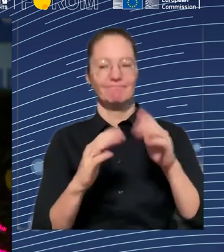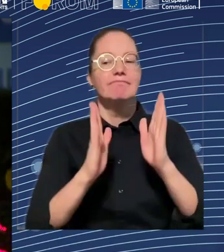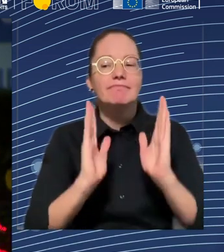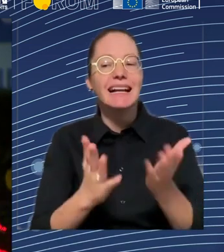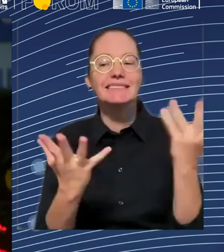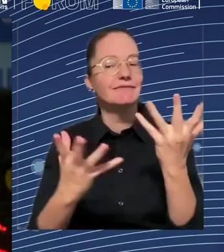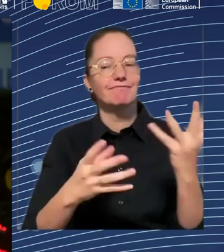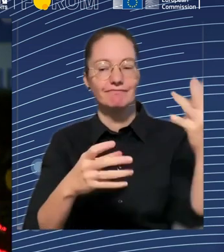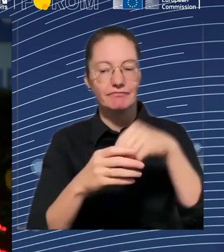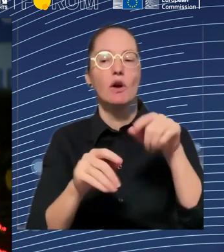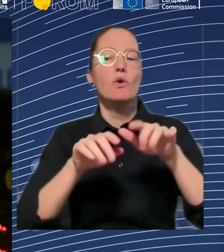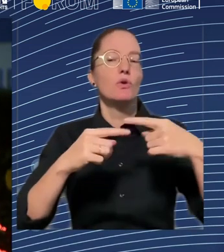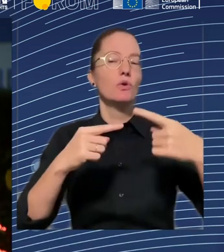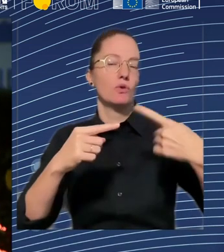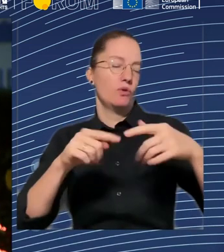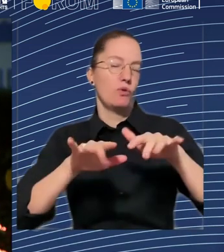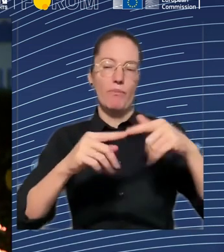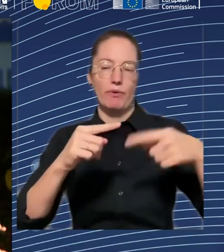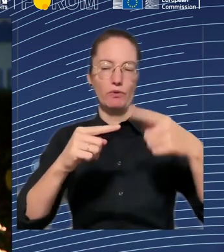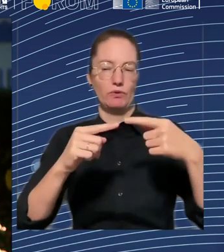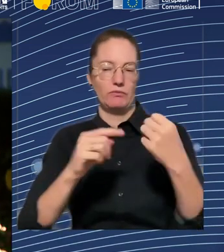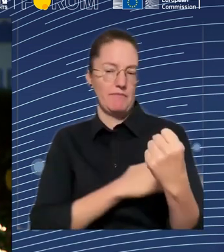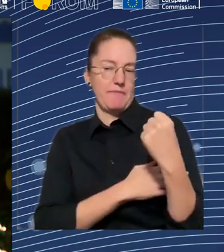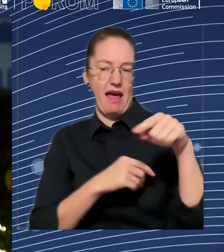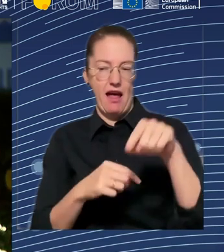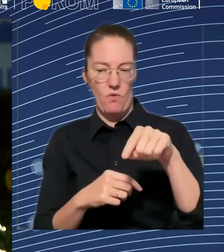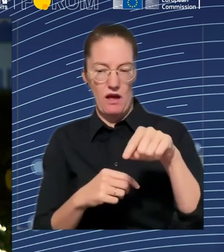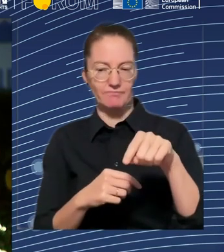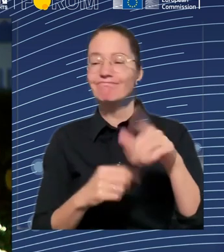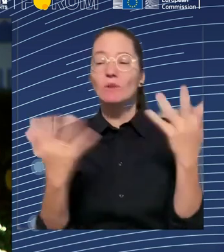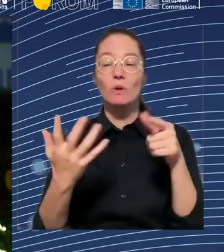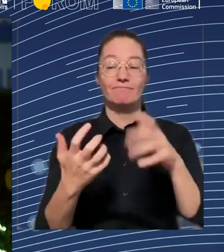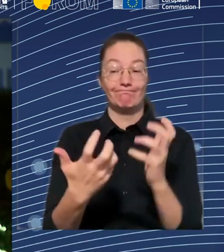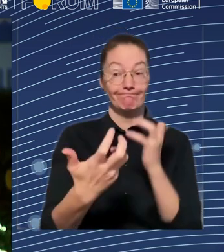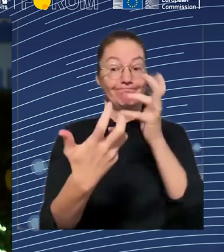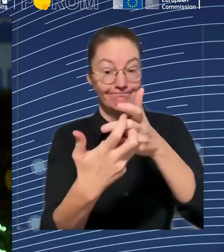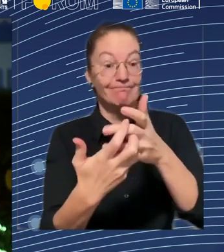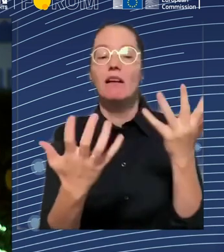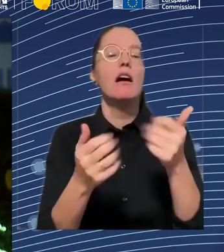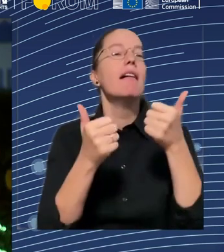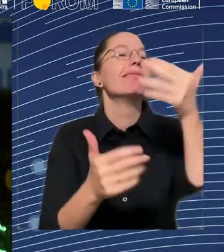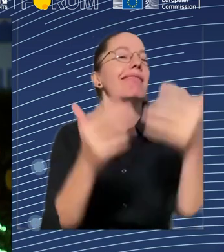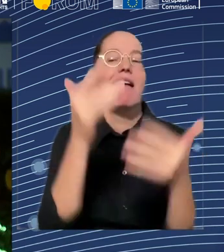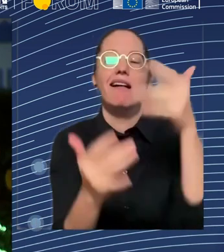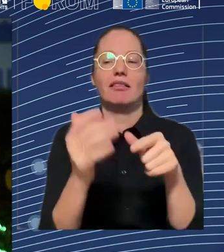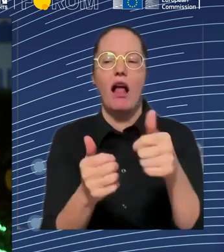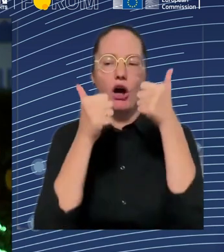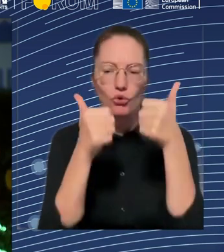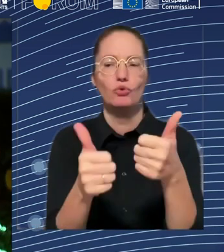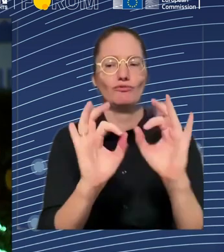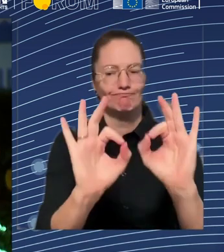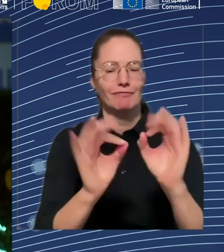them recently. We know who supplies their computing power. We know who they depend on. Microsoft. I'm not passing judgment here, but it's well